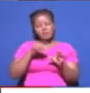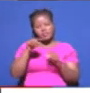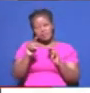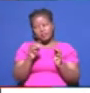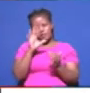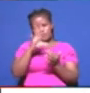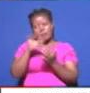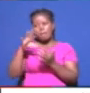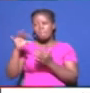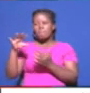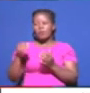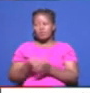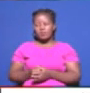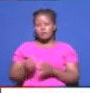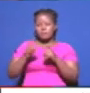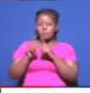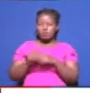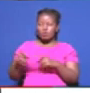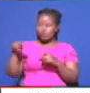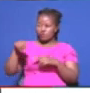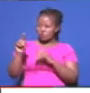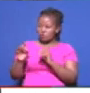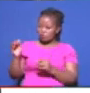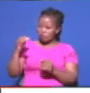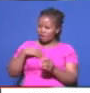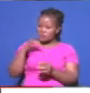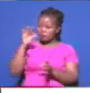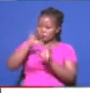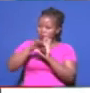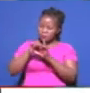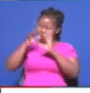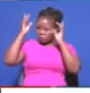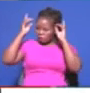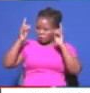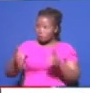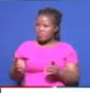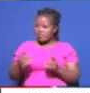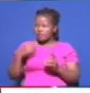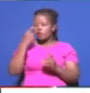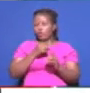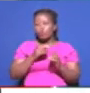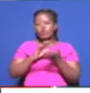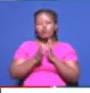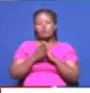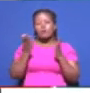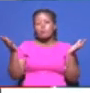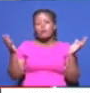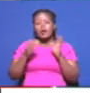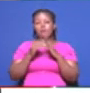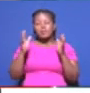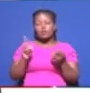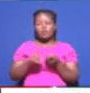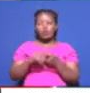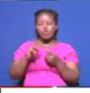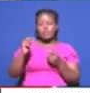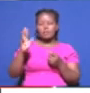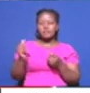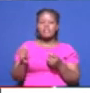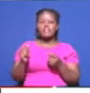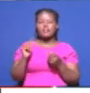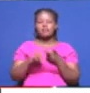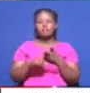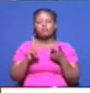course, they will be casting their votes to decide who will be flying their flags on MCA ticket. They will also be doing so